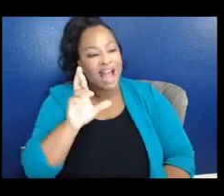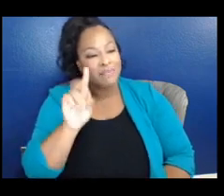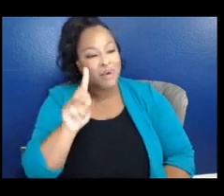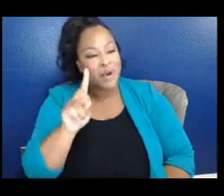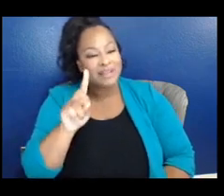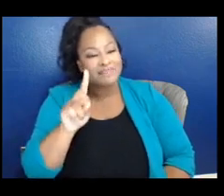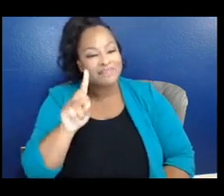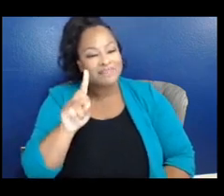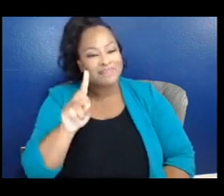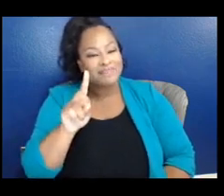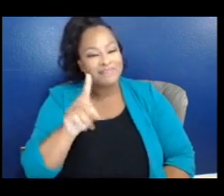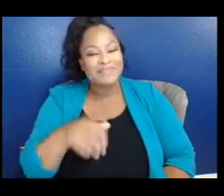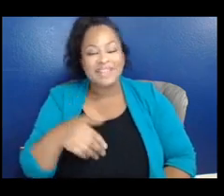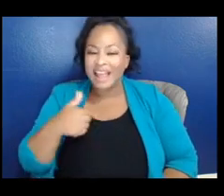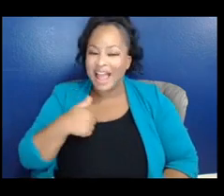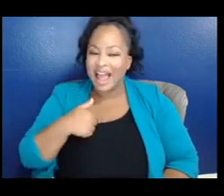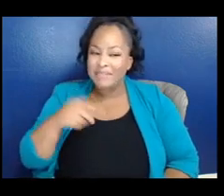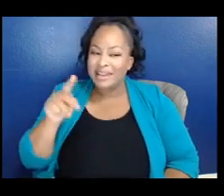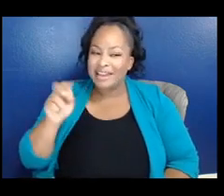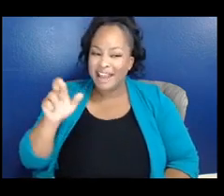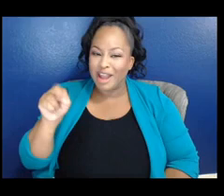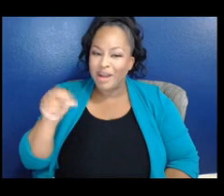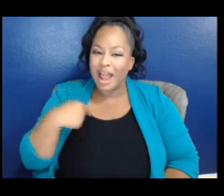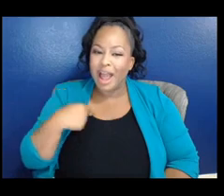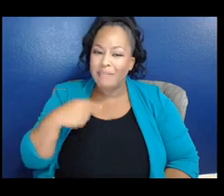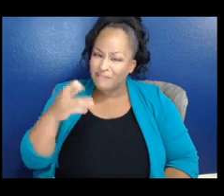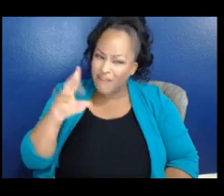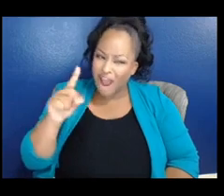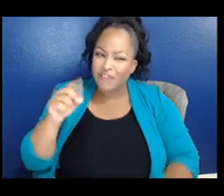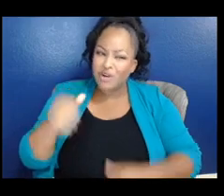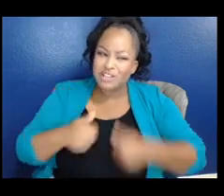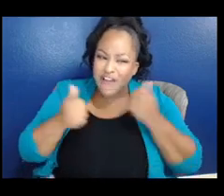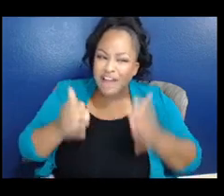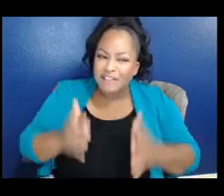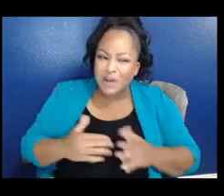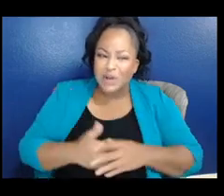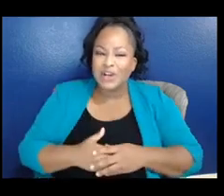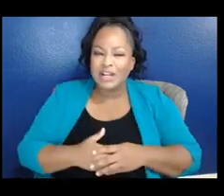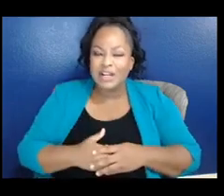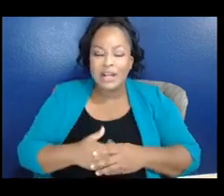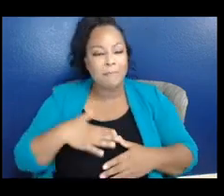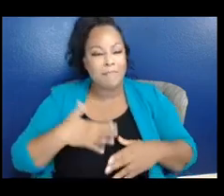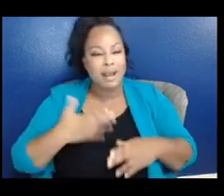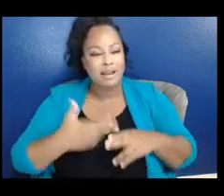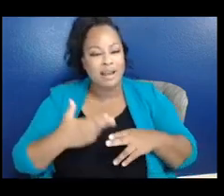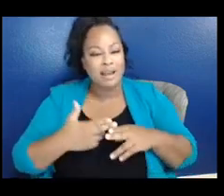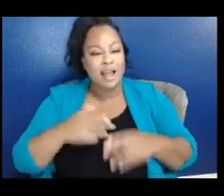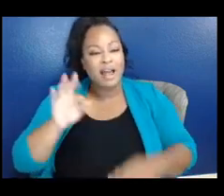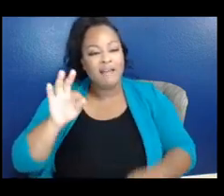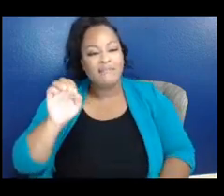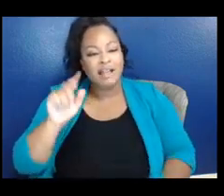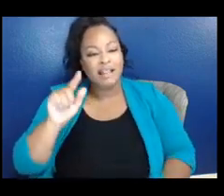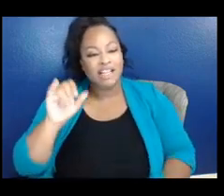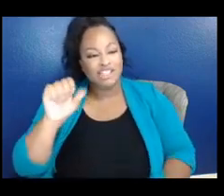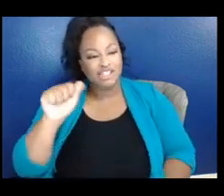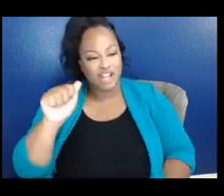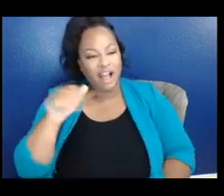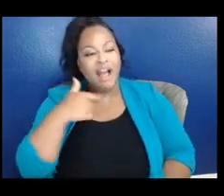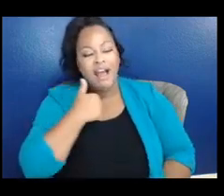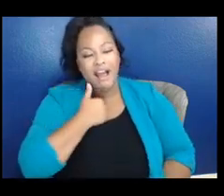of fibroids. I'm Karen, and I'm a fibroid survivor. My name is